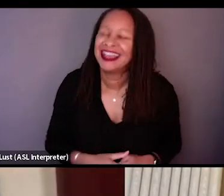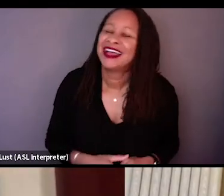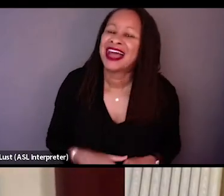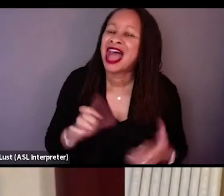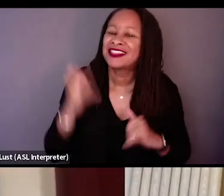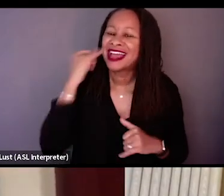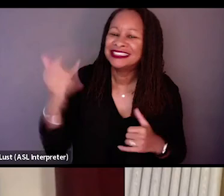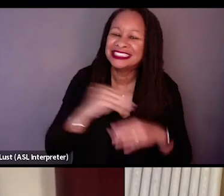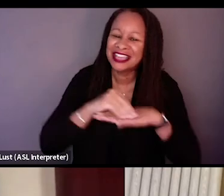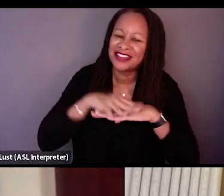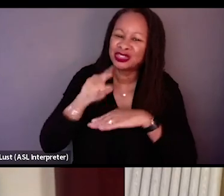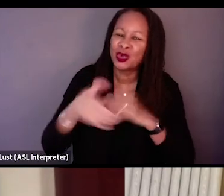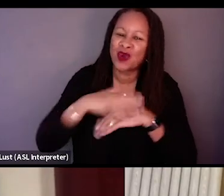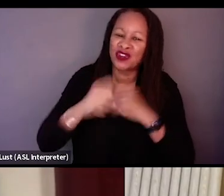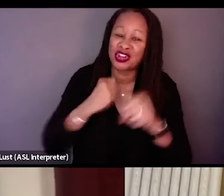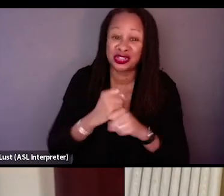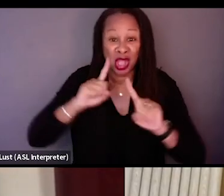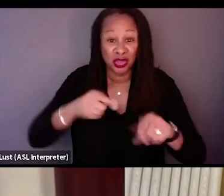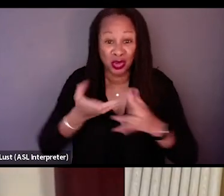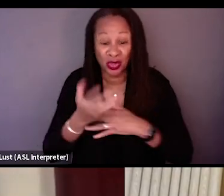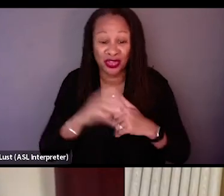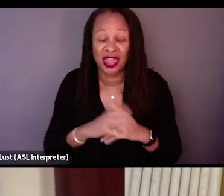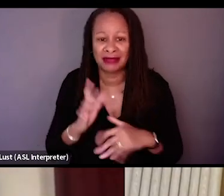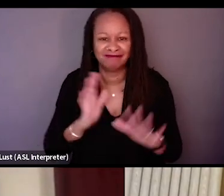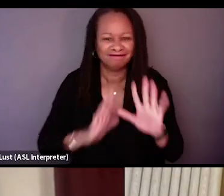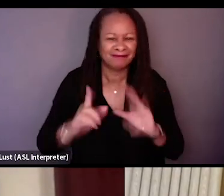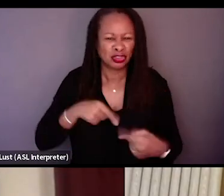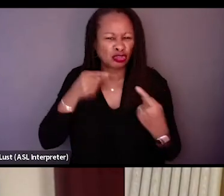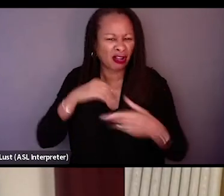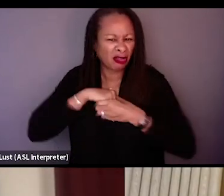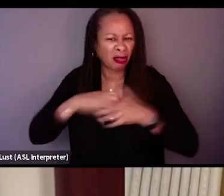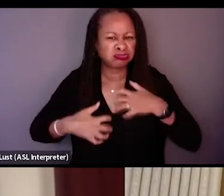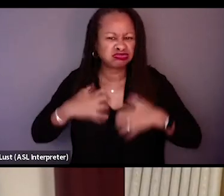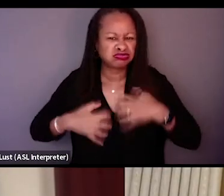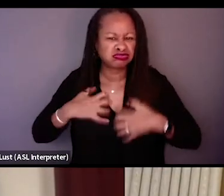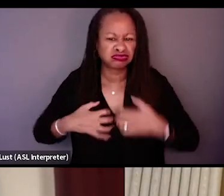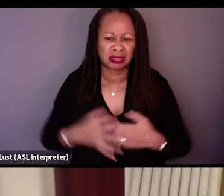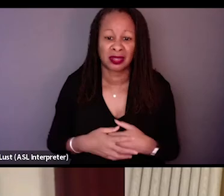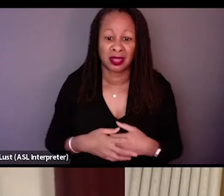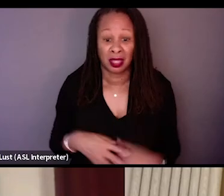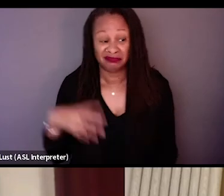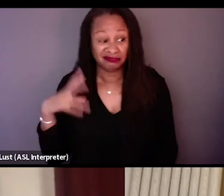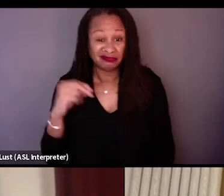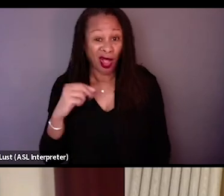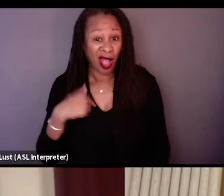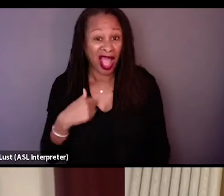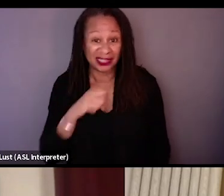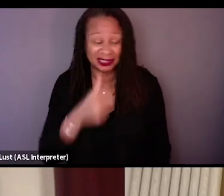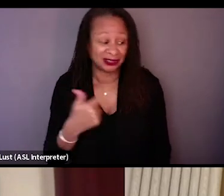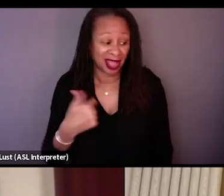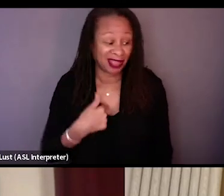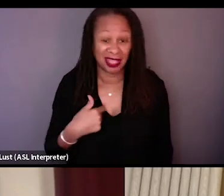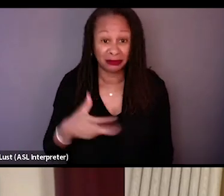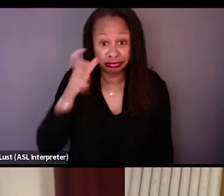did they, over the years? Did you go through that turmoil that I went through? Oh, I didn't, because I just thought, listen, I'm Black and